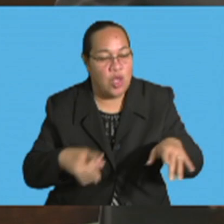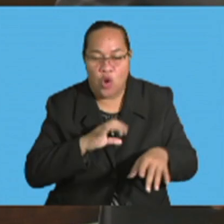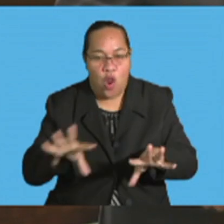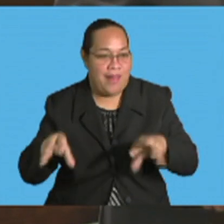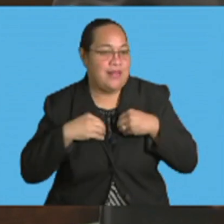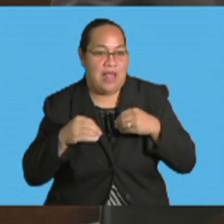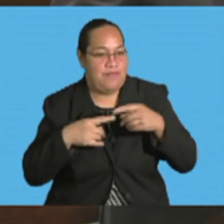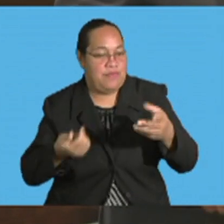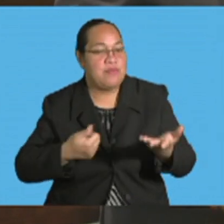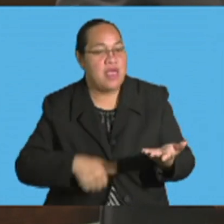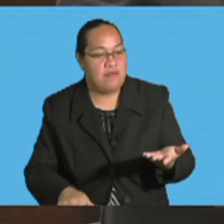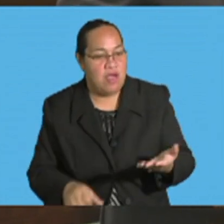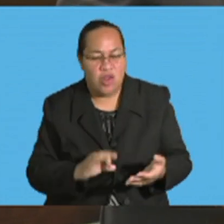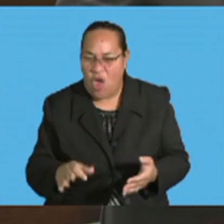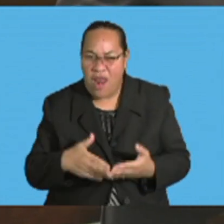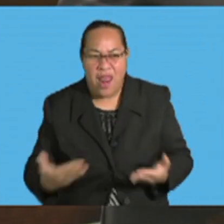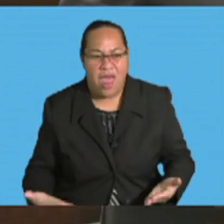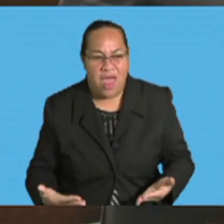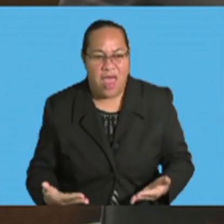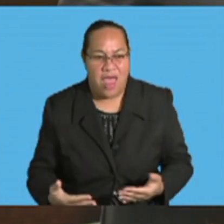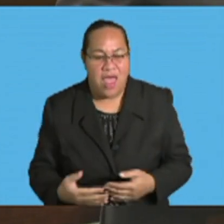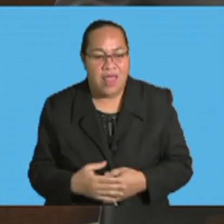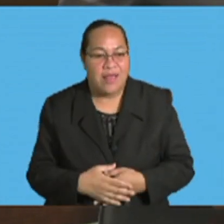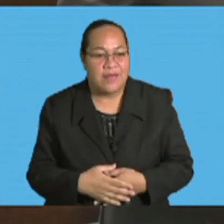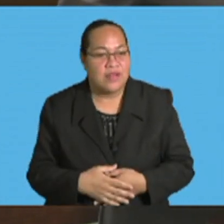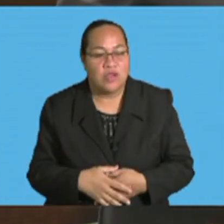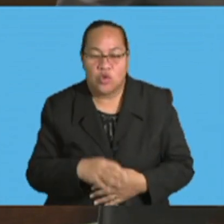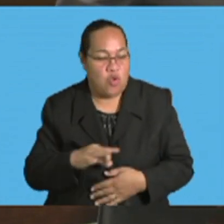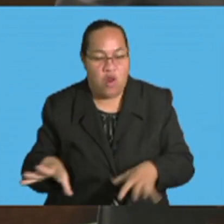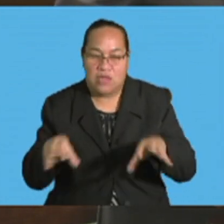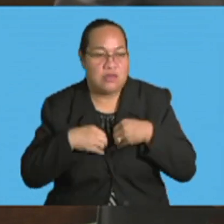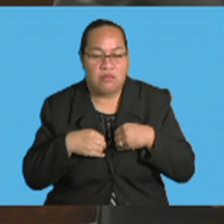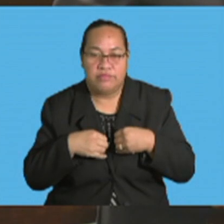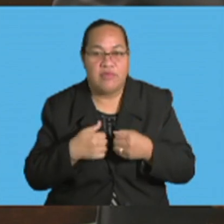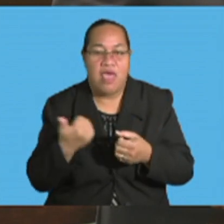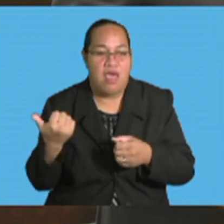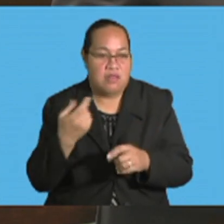behavior. Not now, not ever.